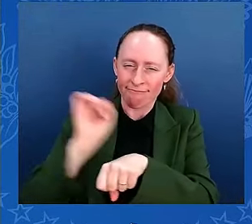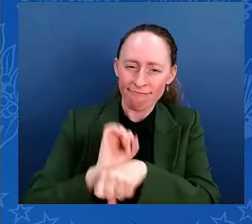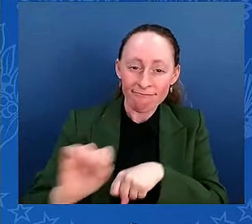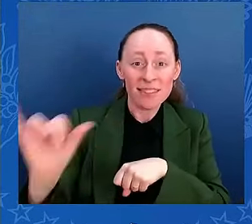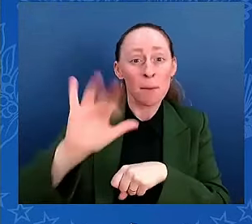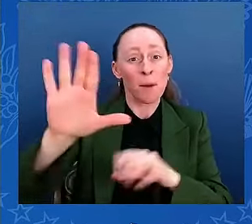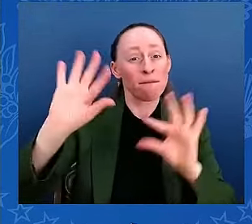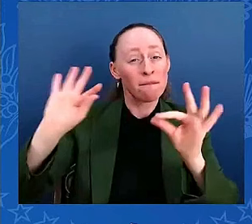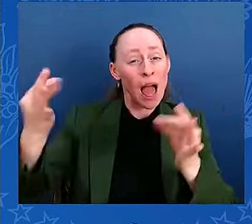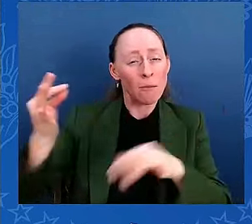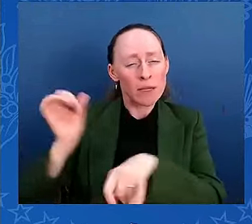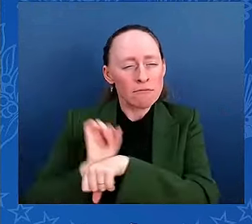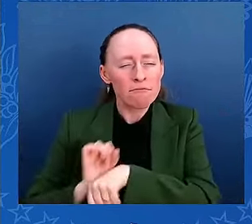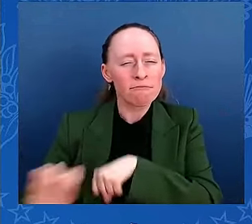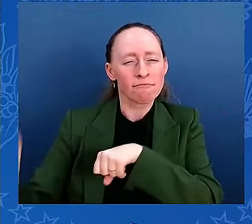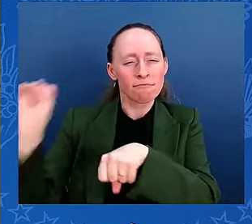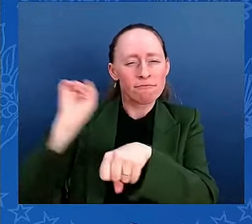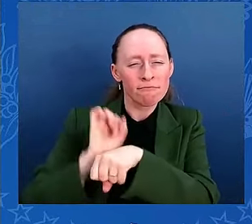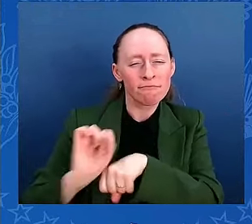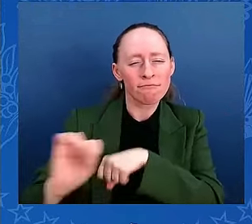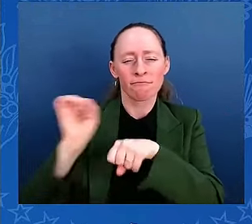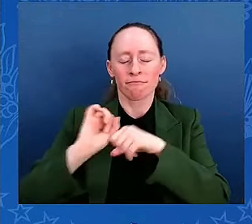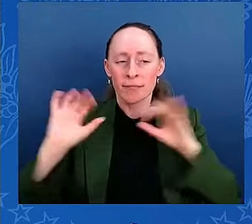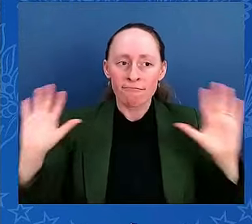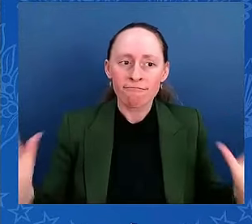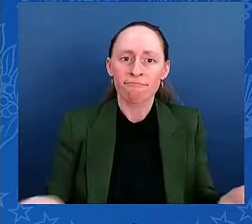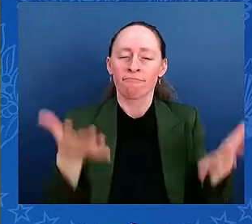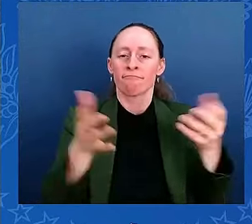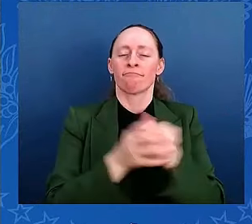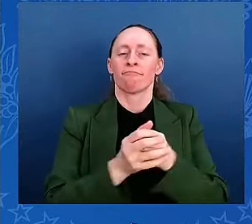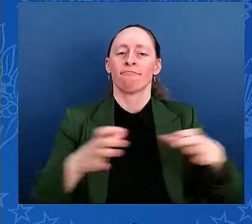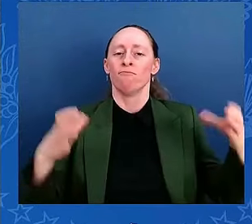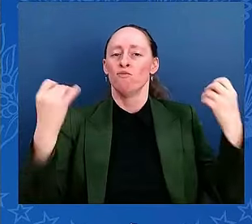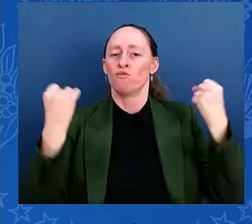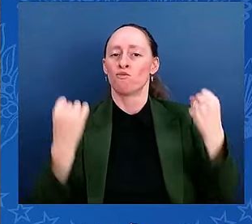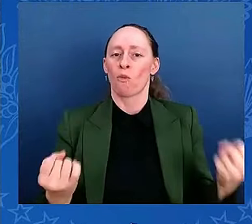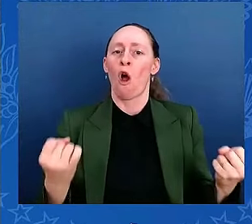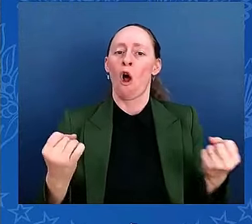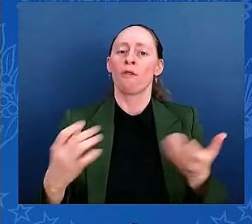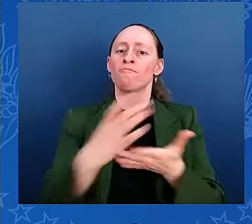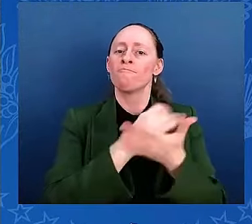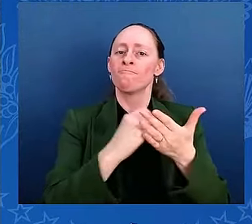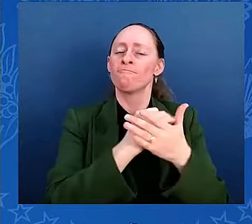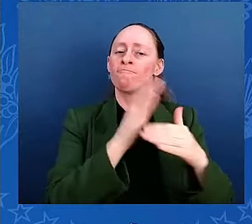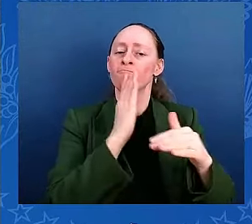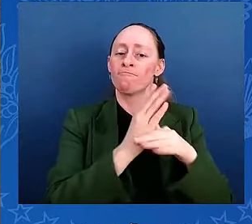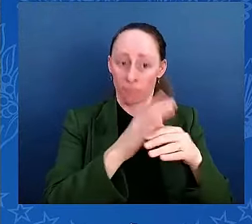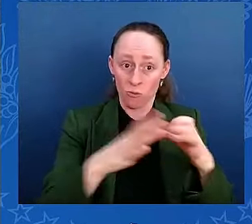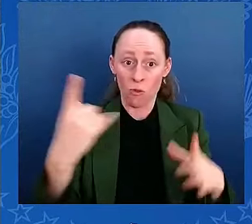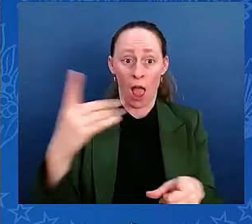my college friend, the late Congressman Bill Pascrell. He's Bill Jr. here.